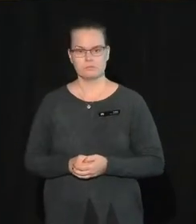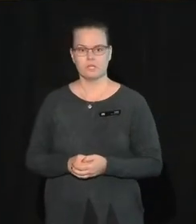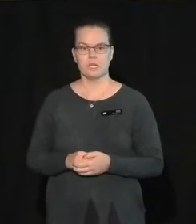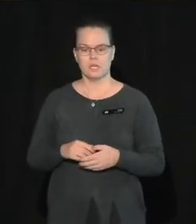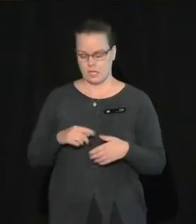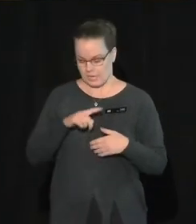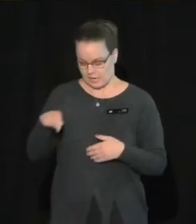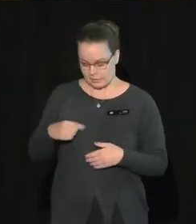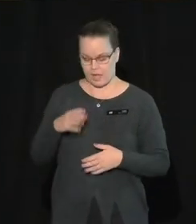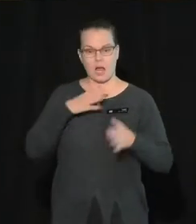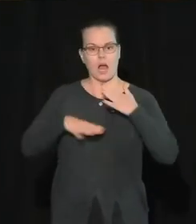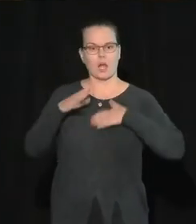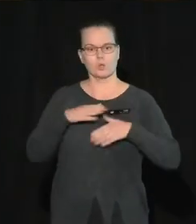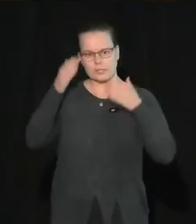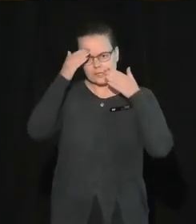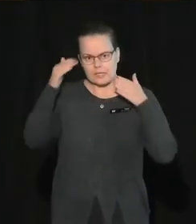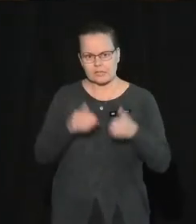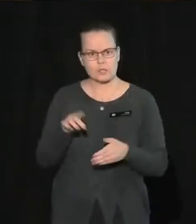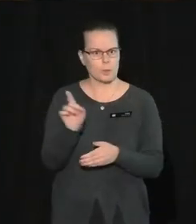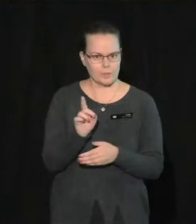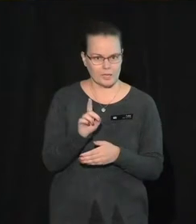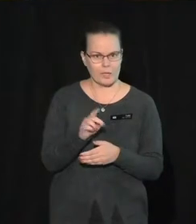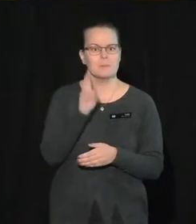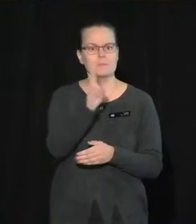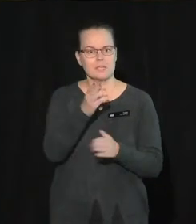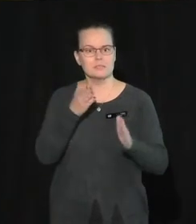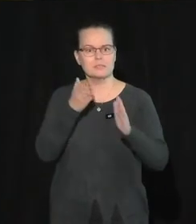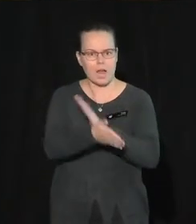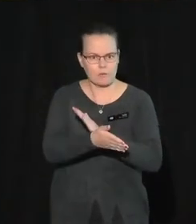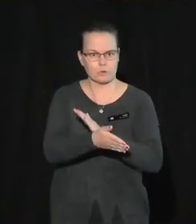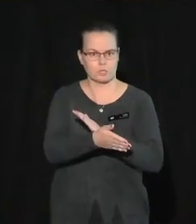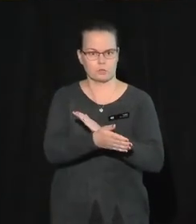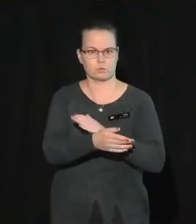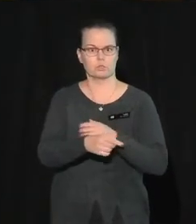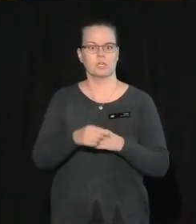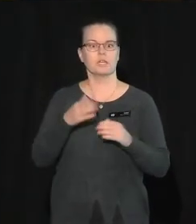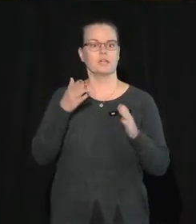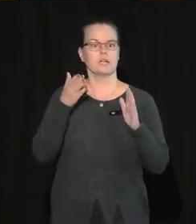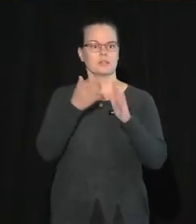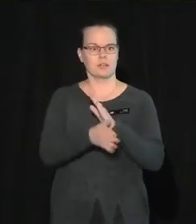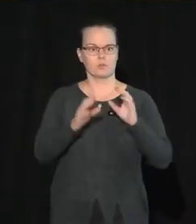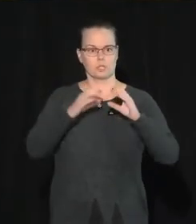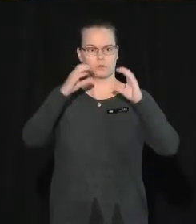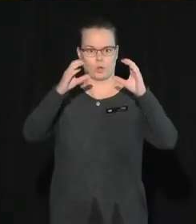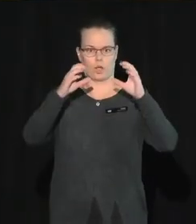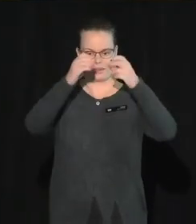We wanted to focus on accessibility as an instrument to